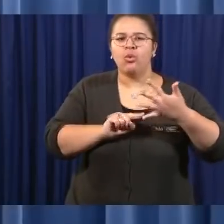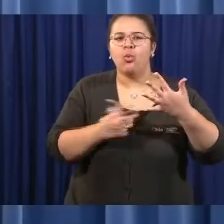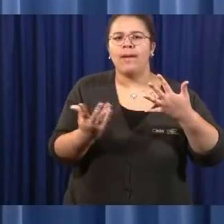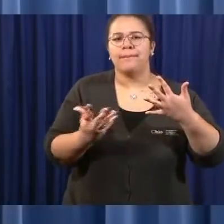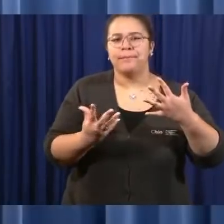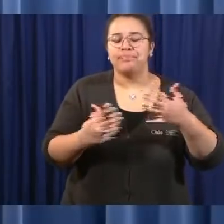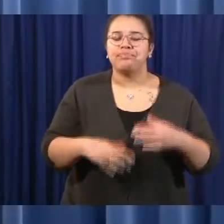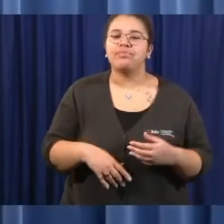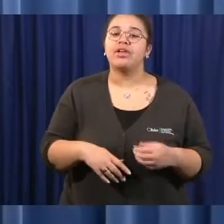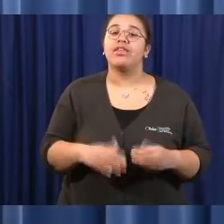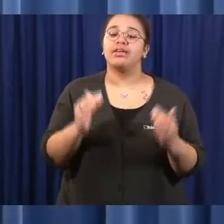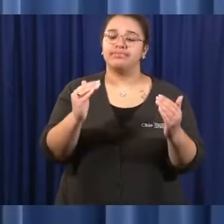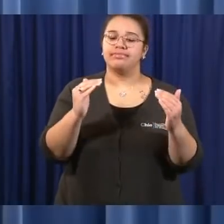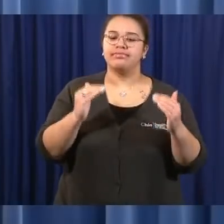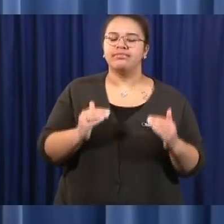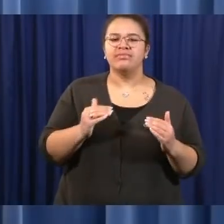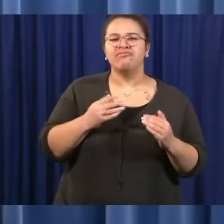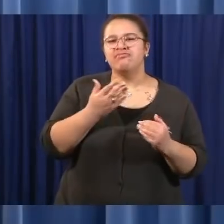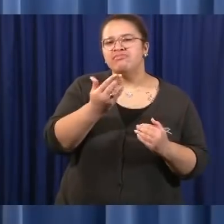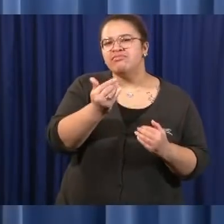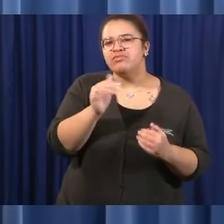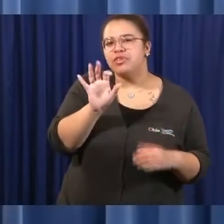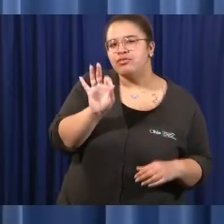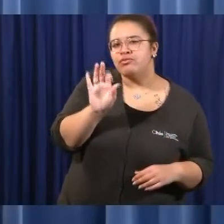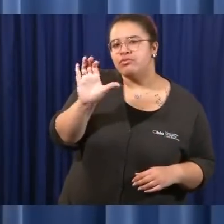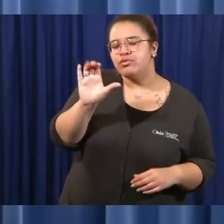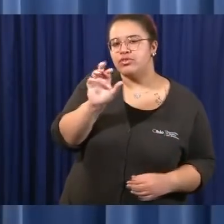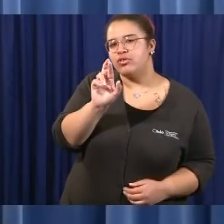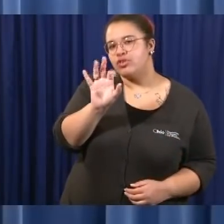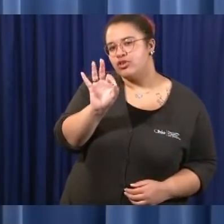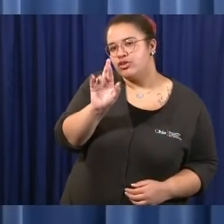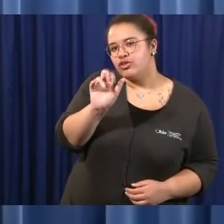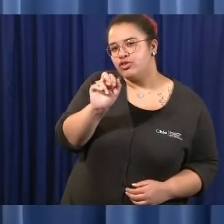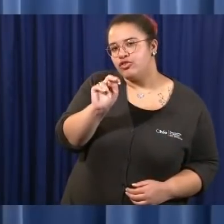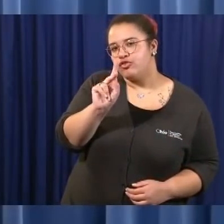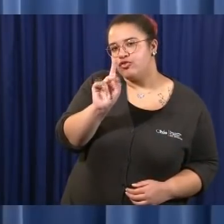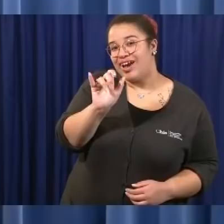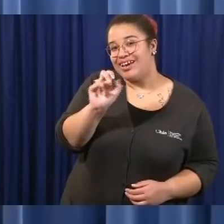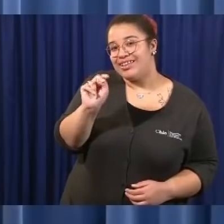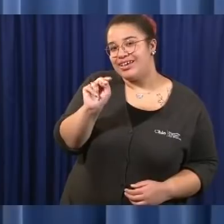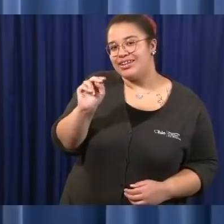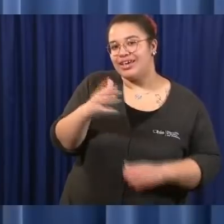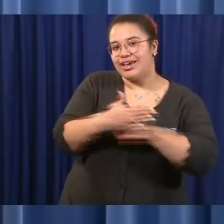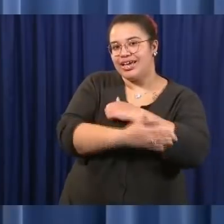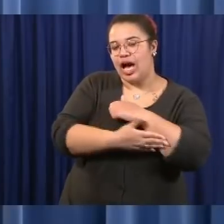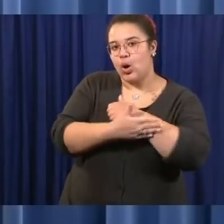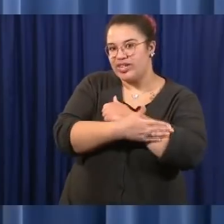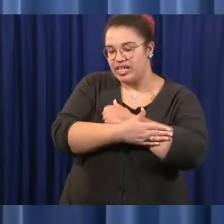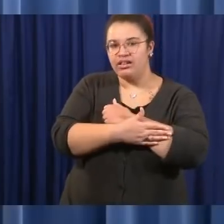like what's going on, what you think is going on in Franklin County, which has gotten so far ahead in cases?